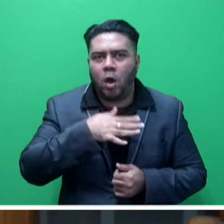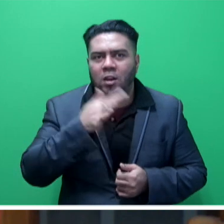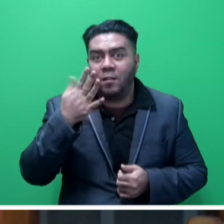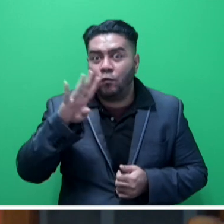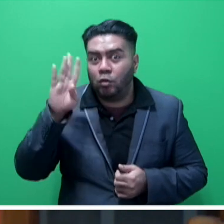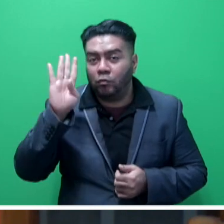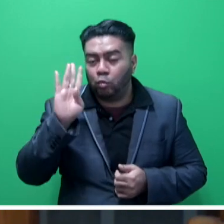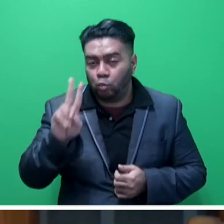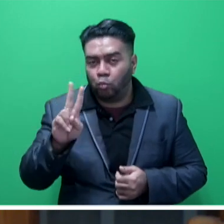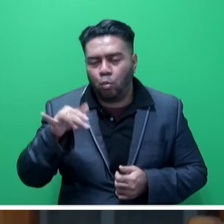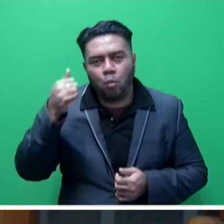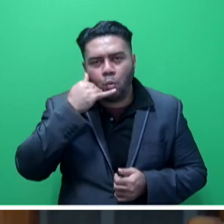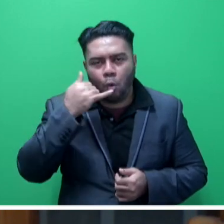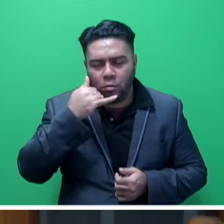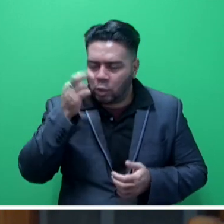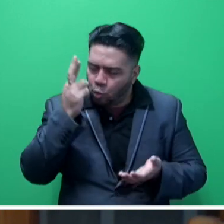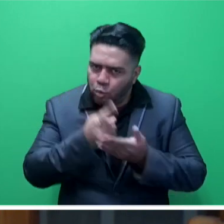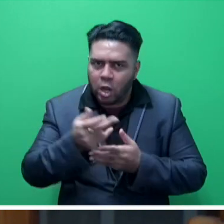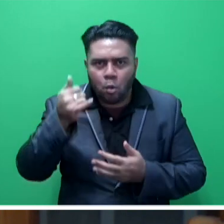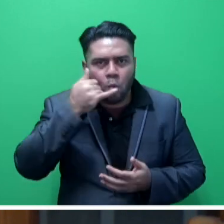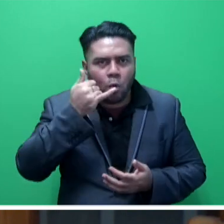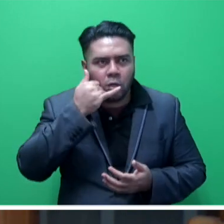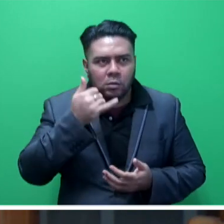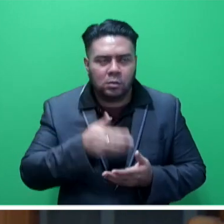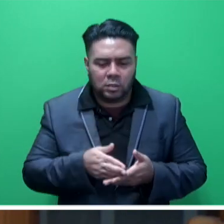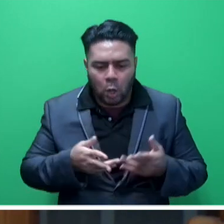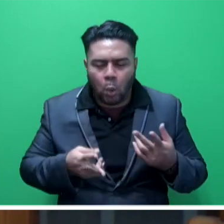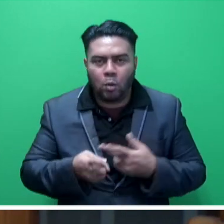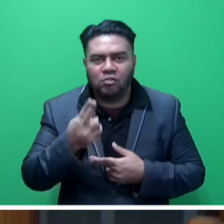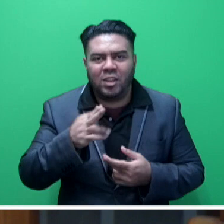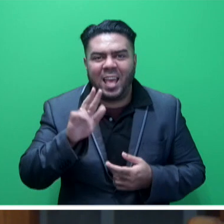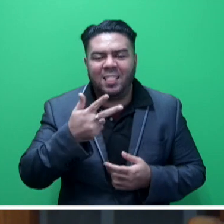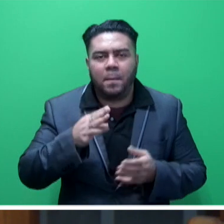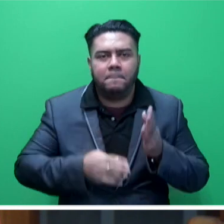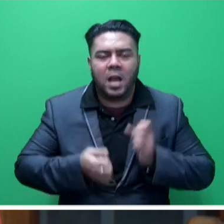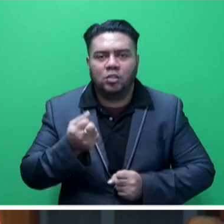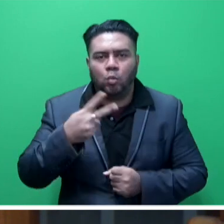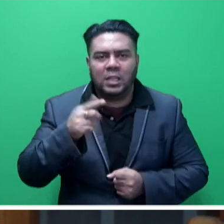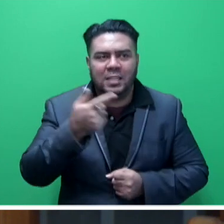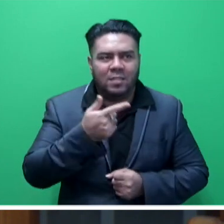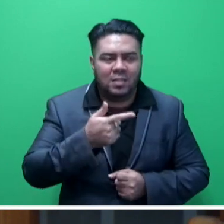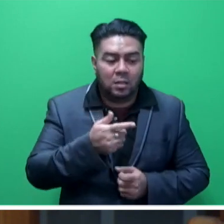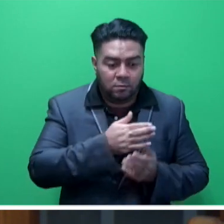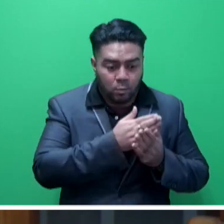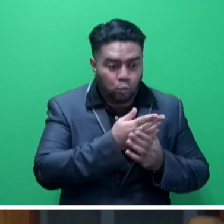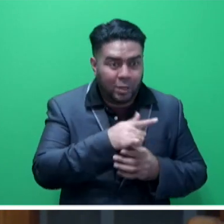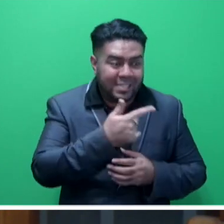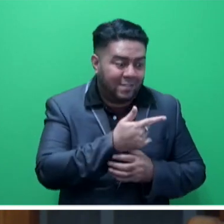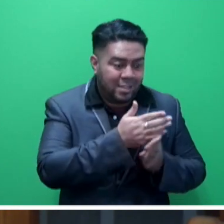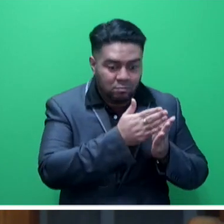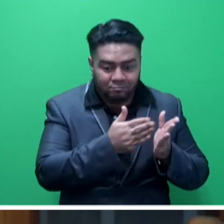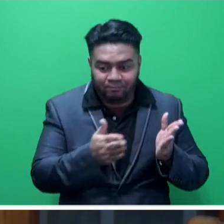9,452 cumulative genuine calls since the helpline was launched on 8 March 2017. From 2017,